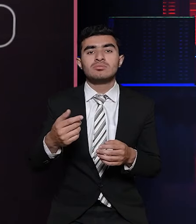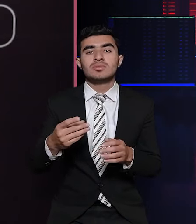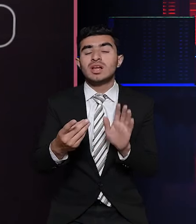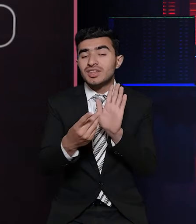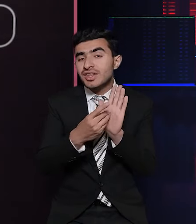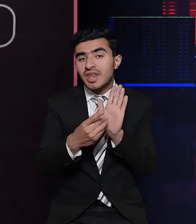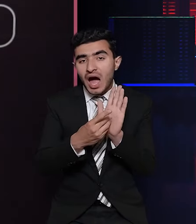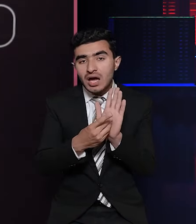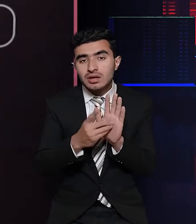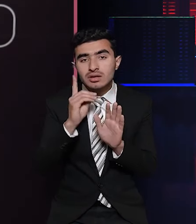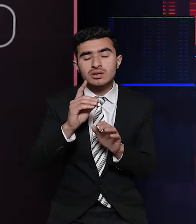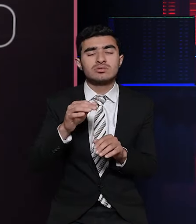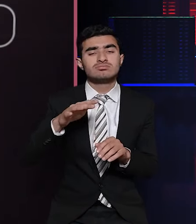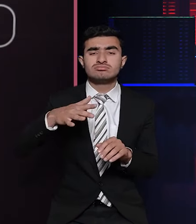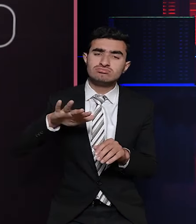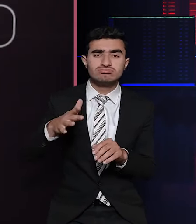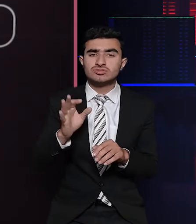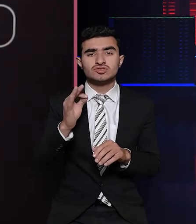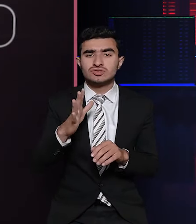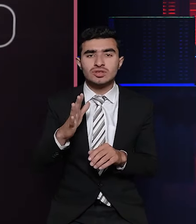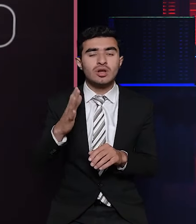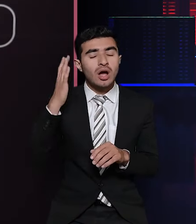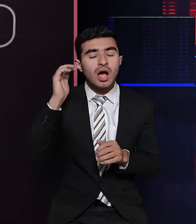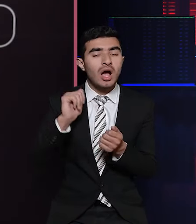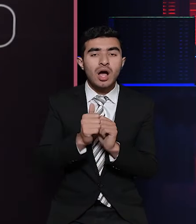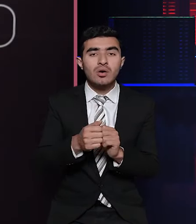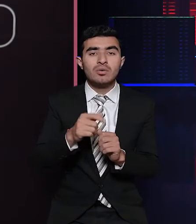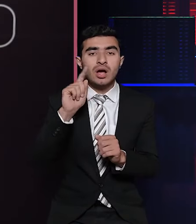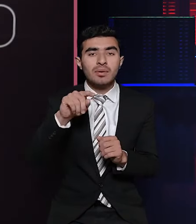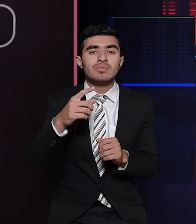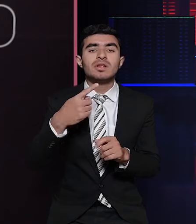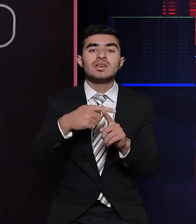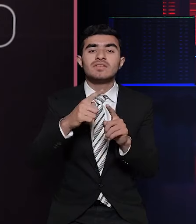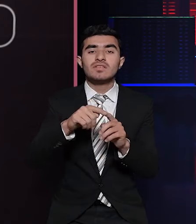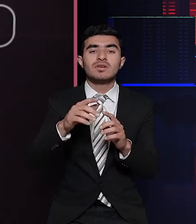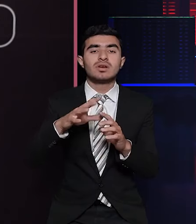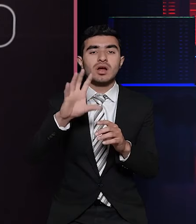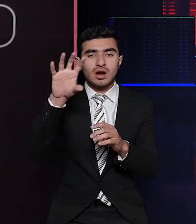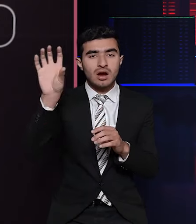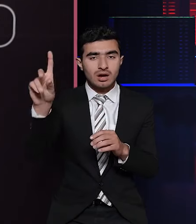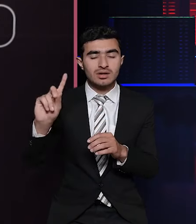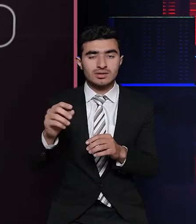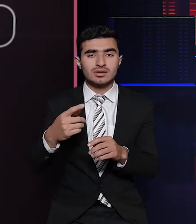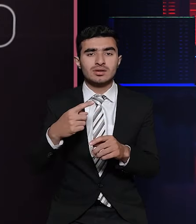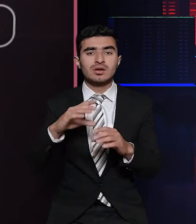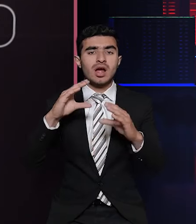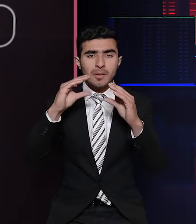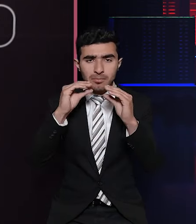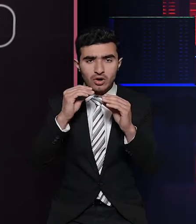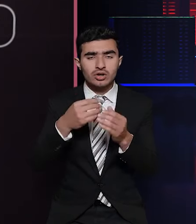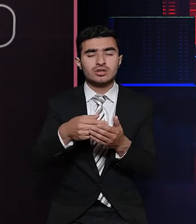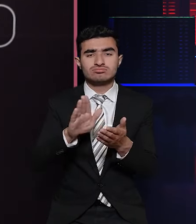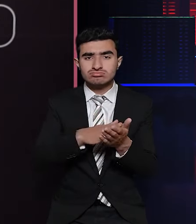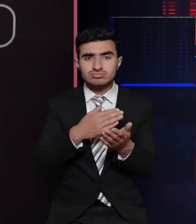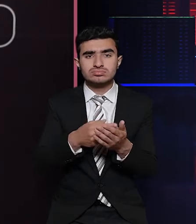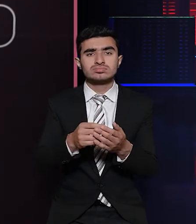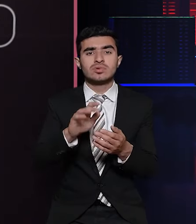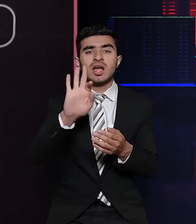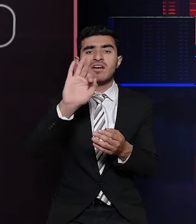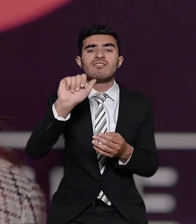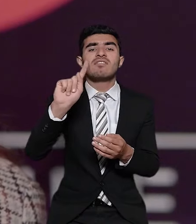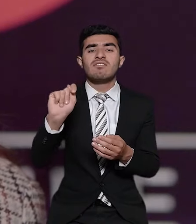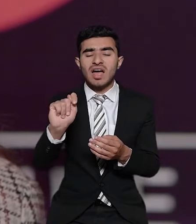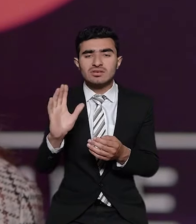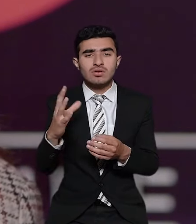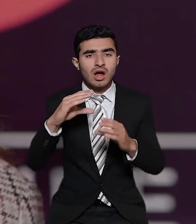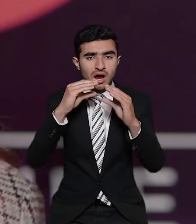chains aa rahe hain into the country, people are eating a lot of that and they're forgetting ke jo hamare fresh seasonal products hoti